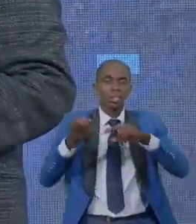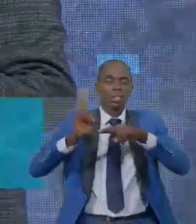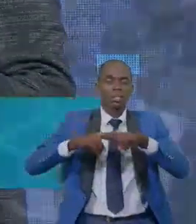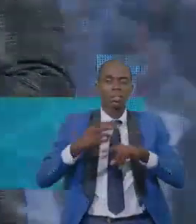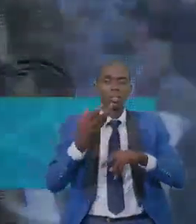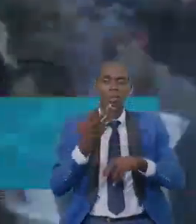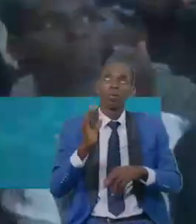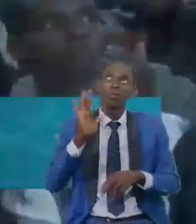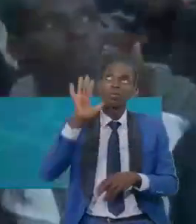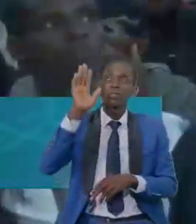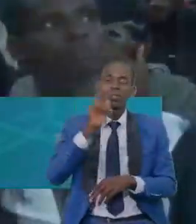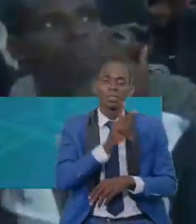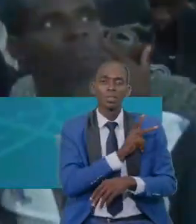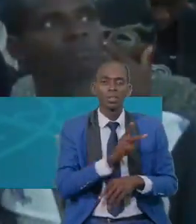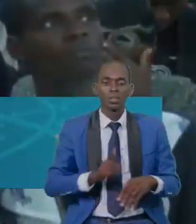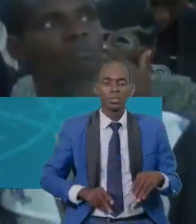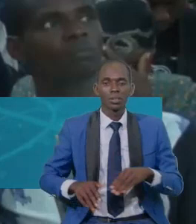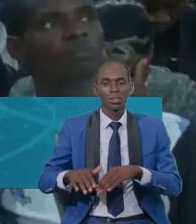kingdom.